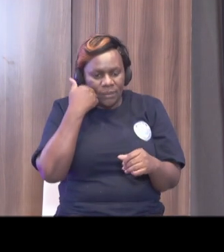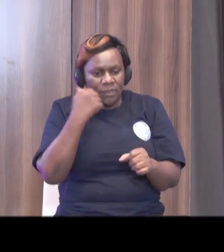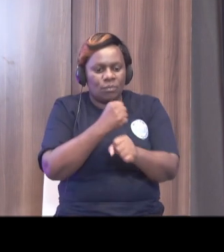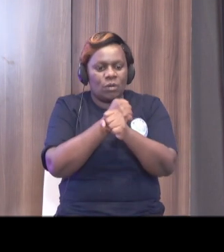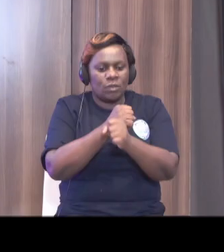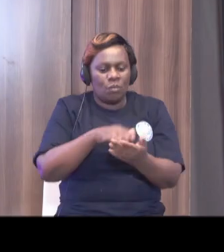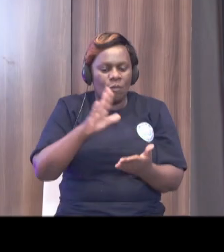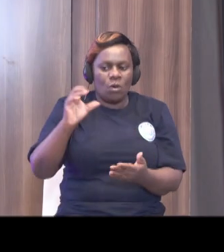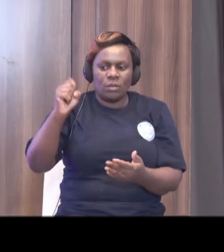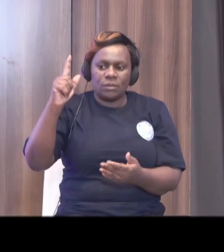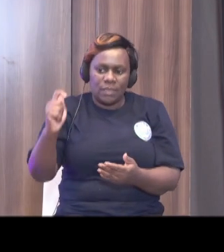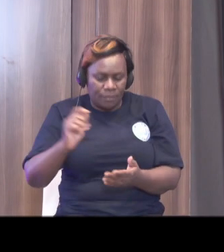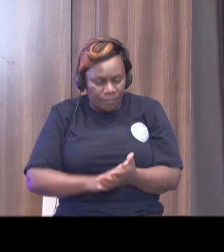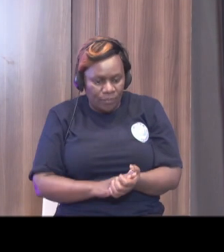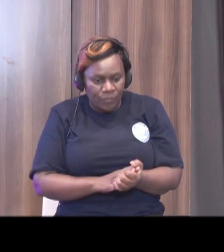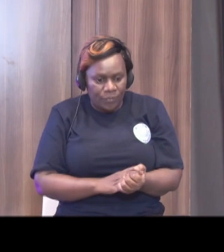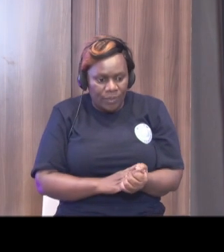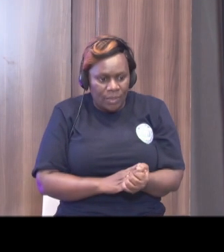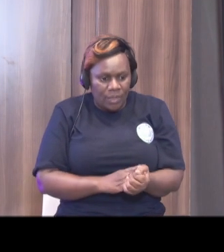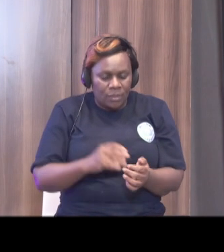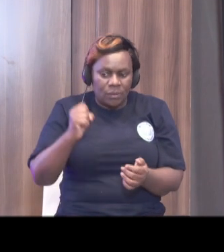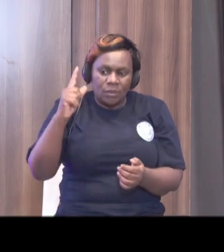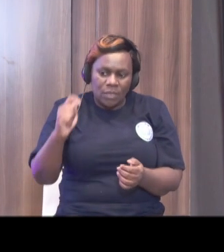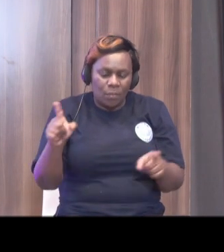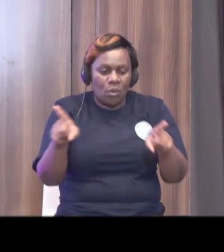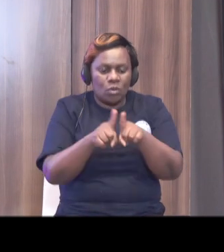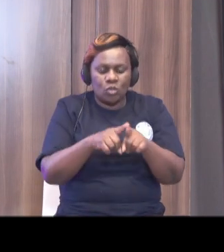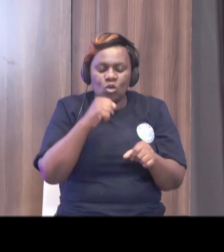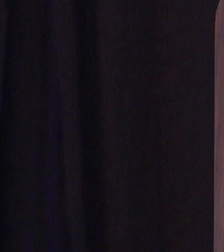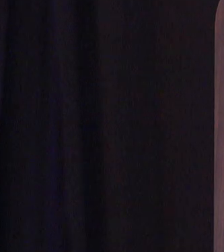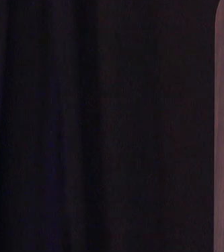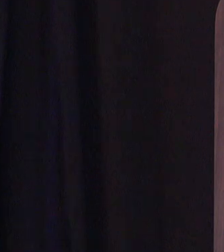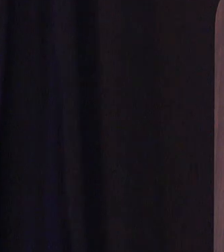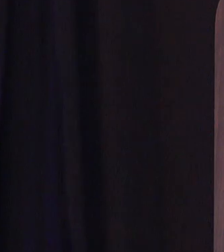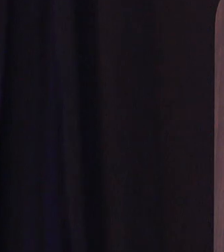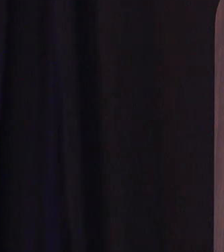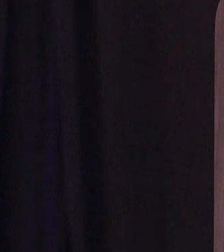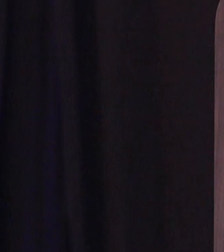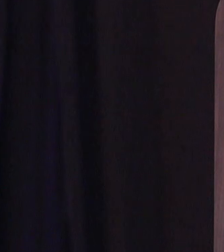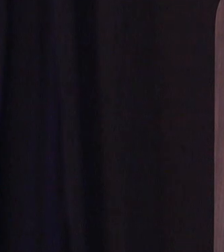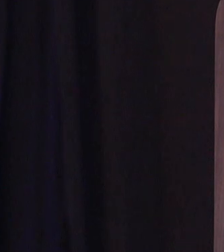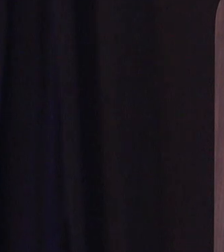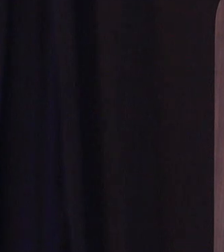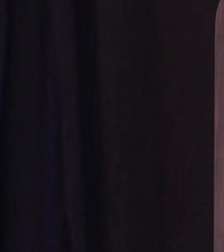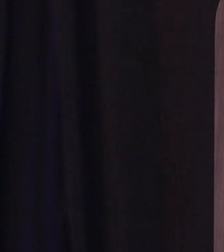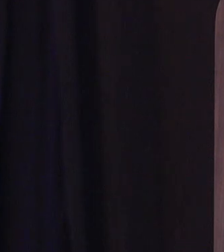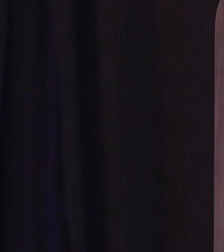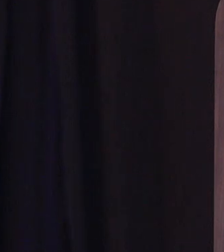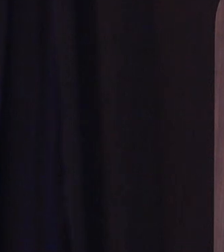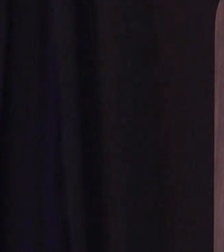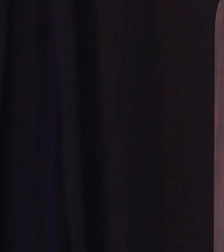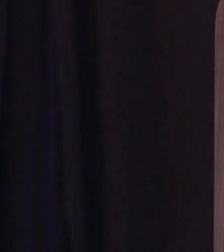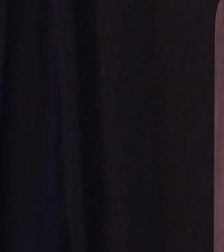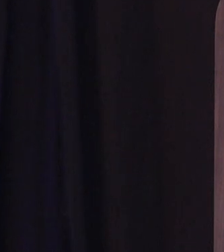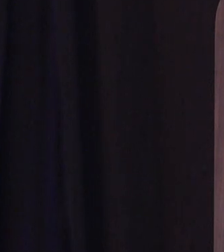most serotypes. The serotypes were also not all created equal, and there was heterogeneity in the